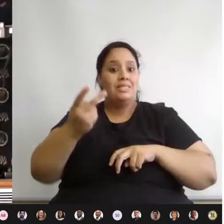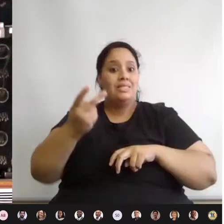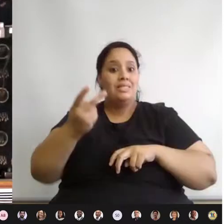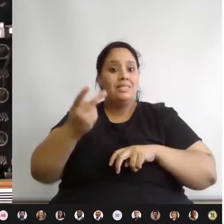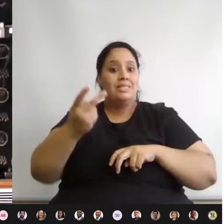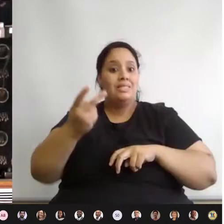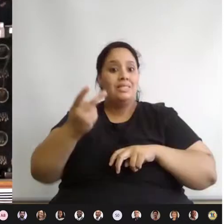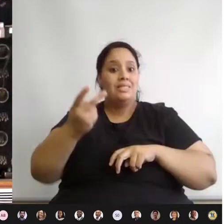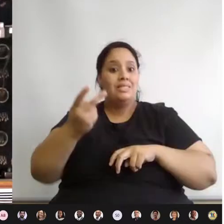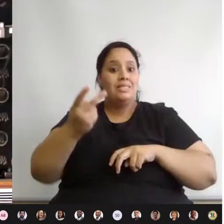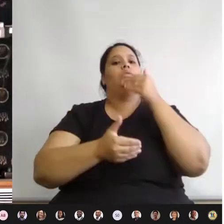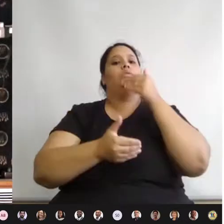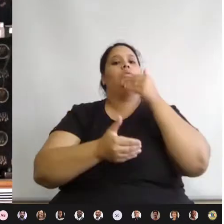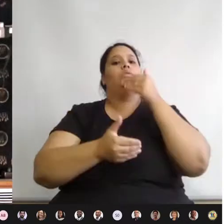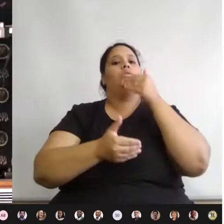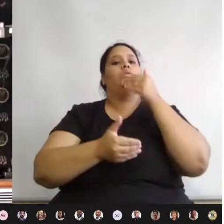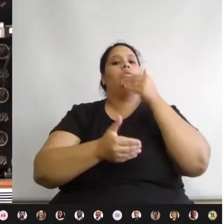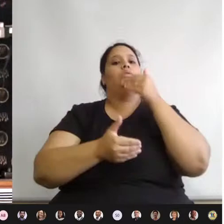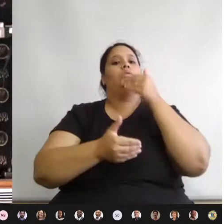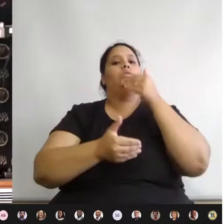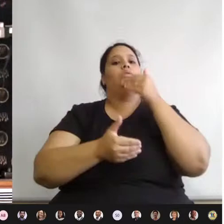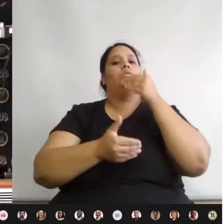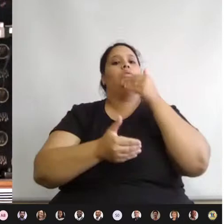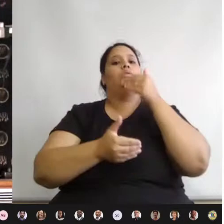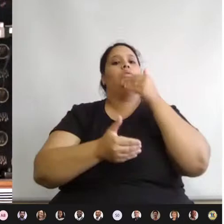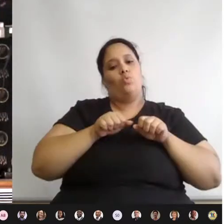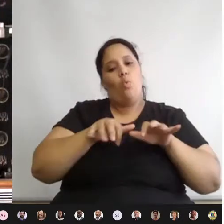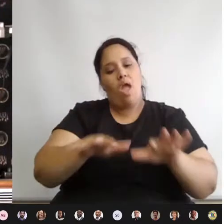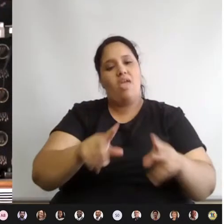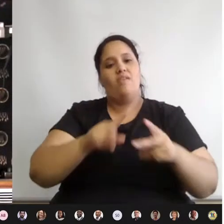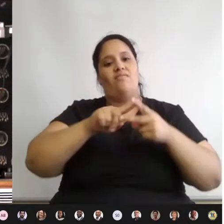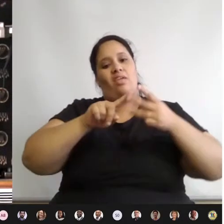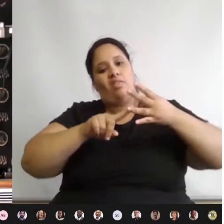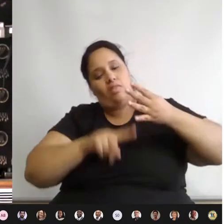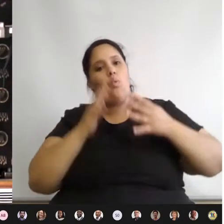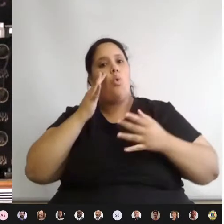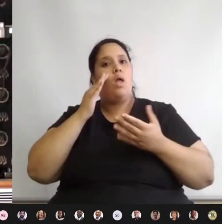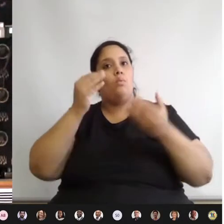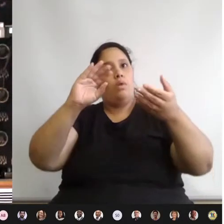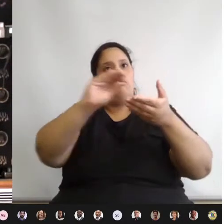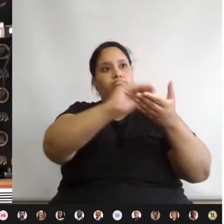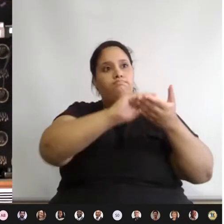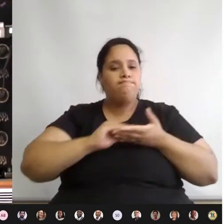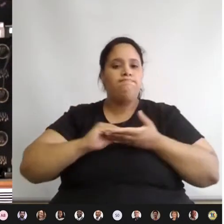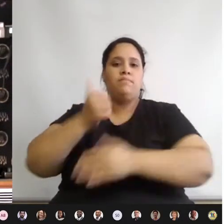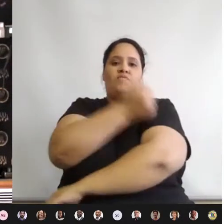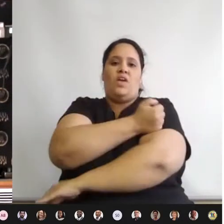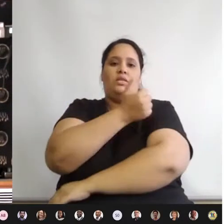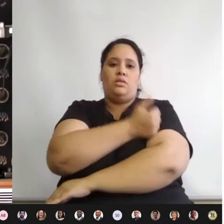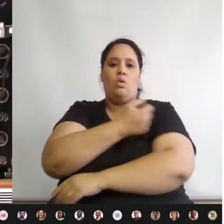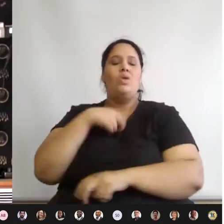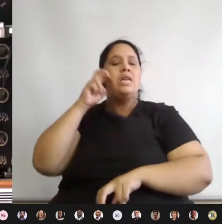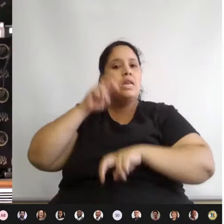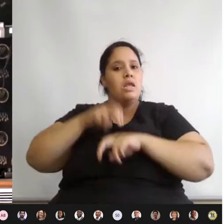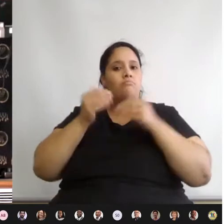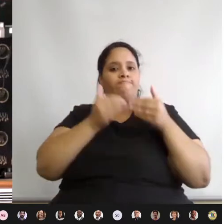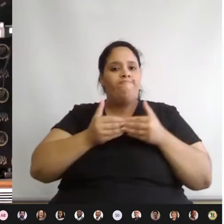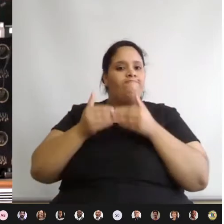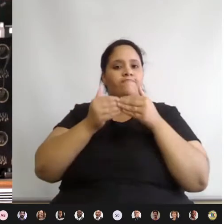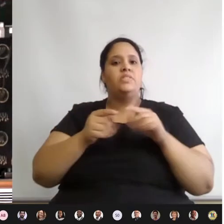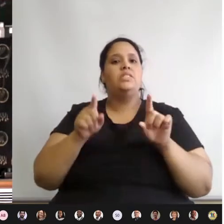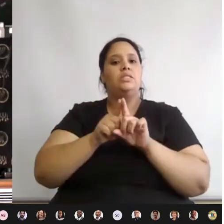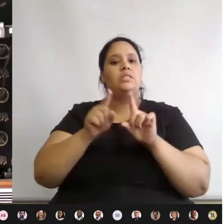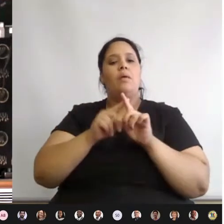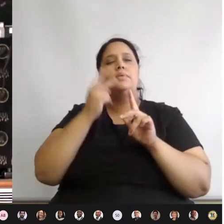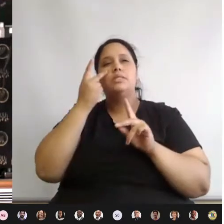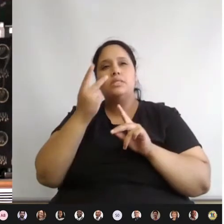us to deal with the next wave and the one after that as we bring vaccines into the system. We have to be nimble, and we also have to apply the science